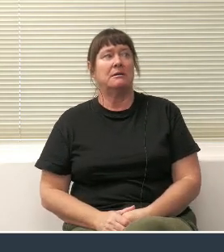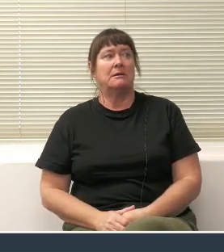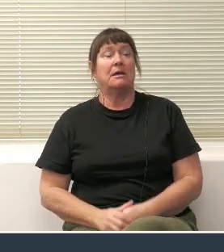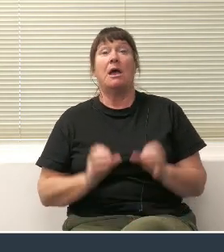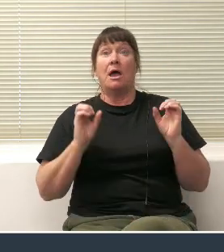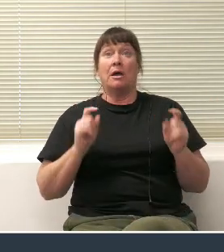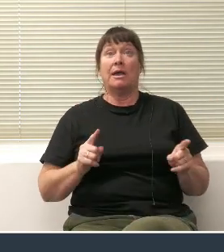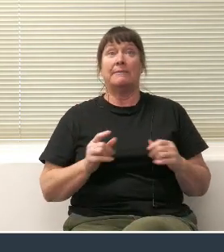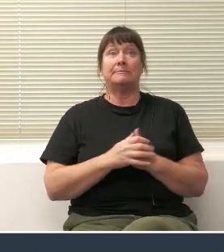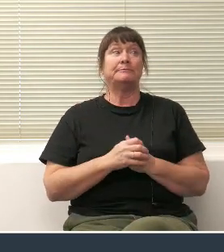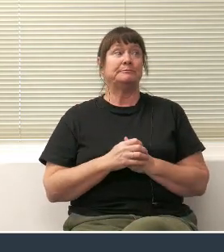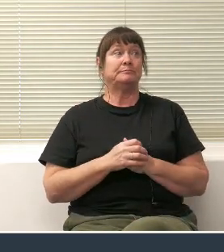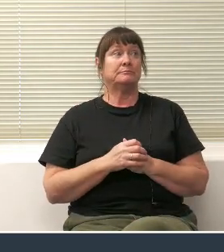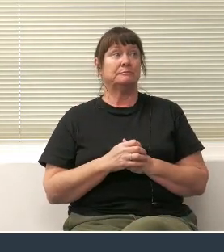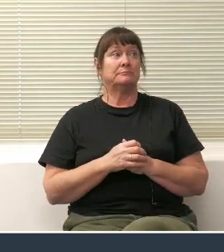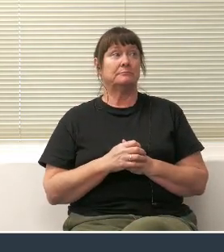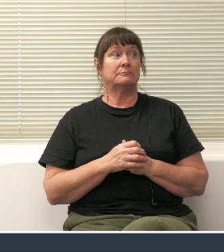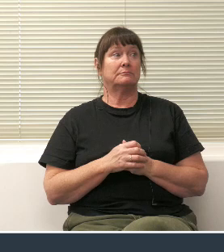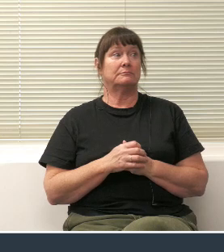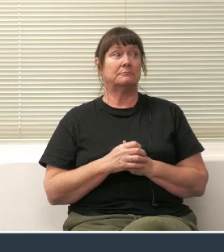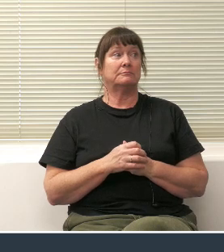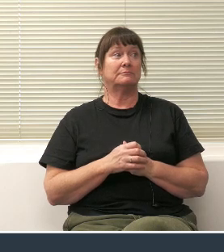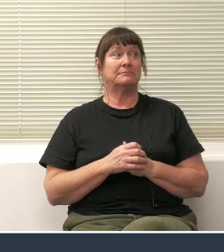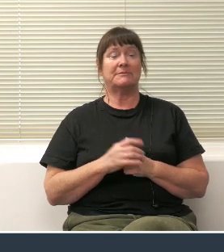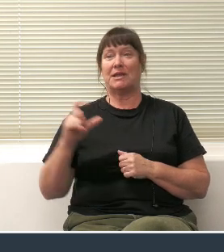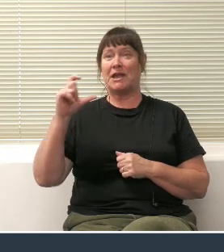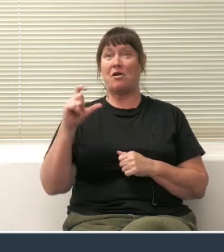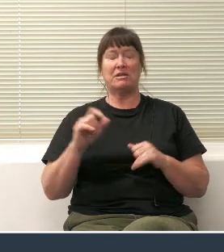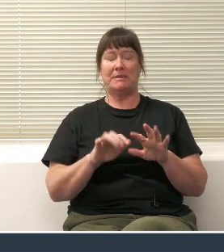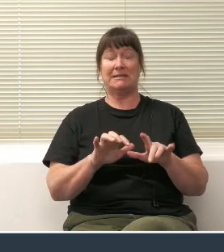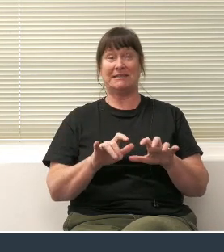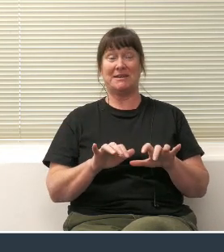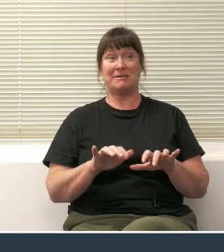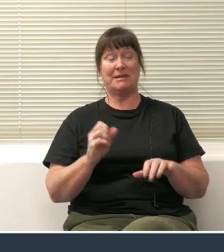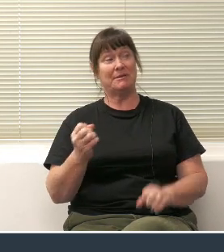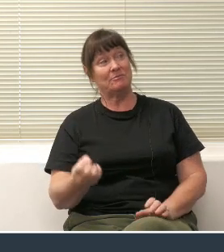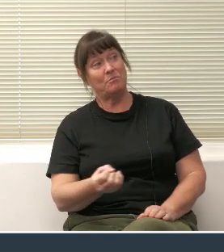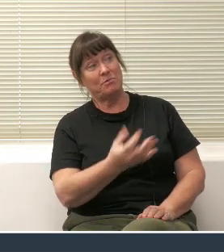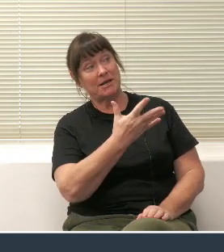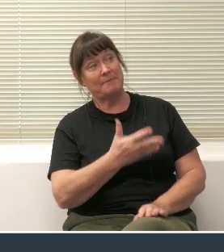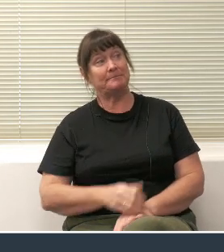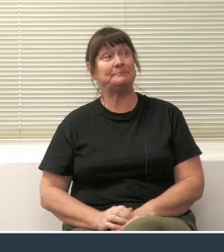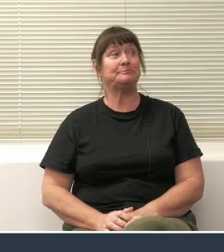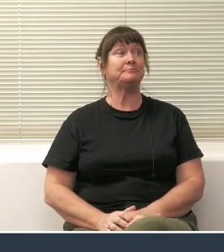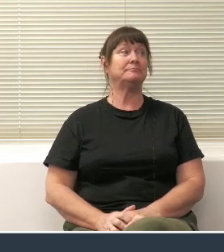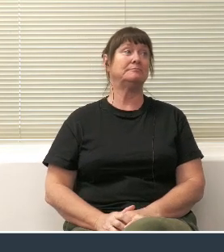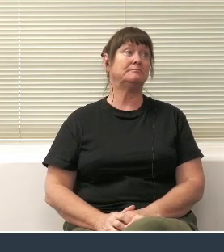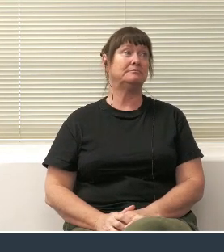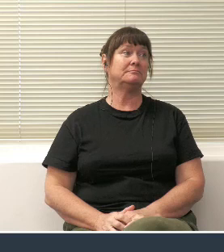Okay, so Carolyn's been typing furiously, so we'll pop up on the screen where we've landed.